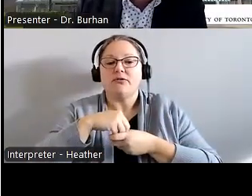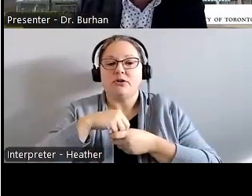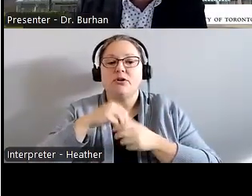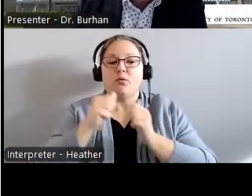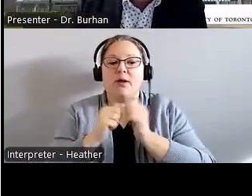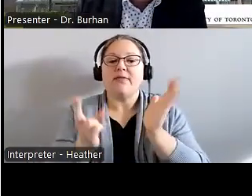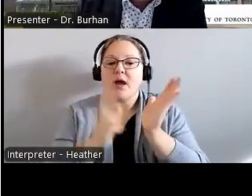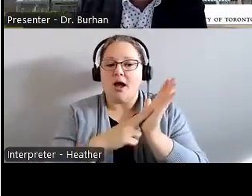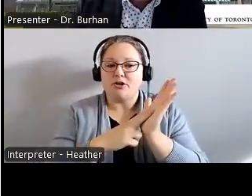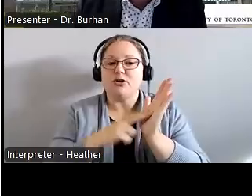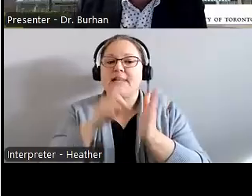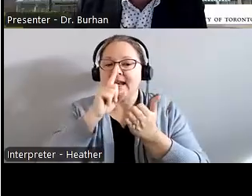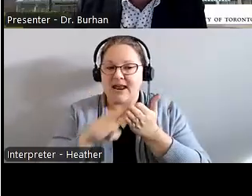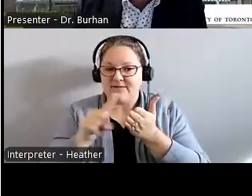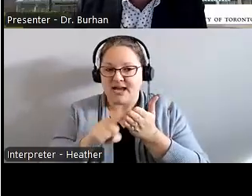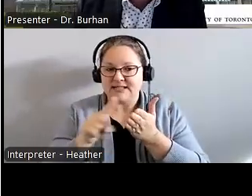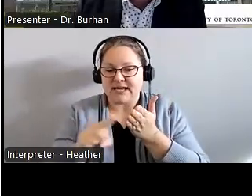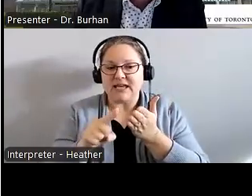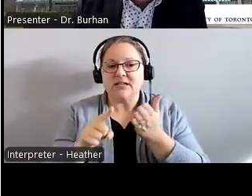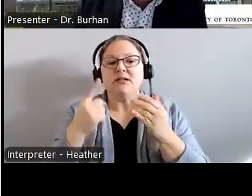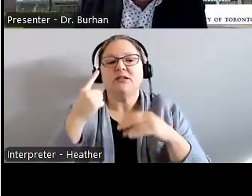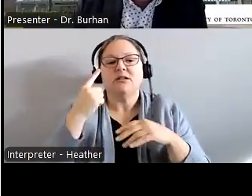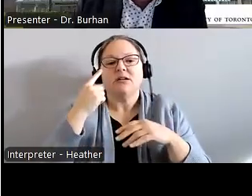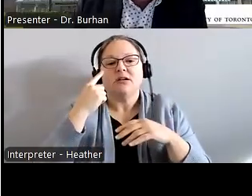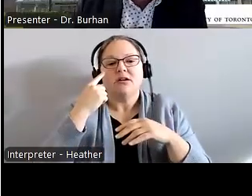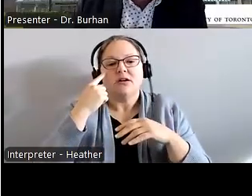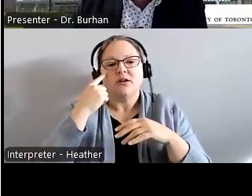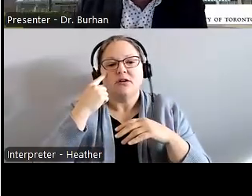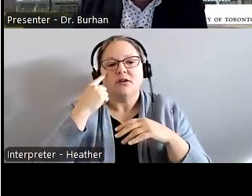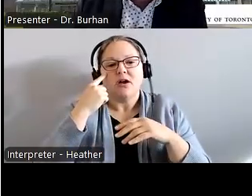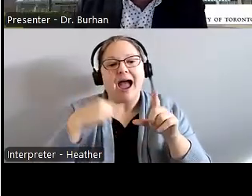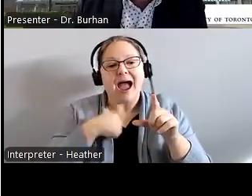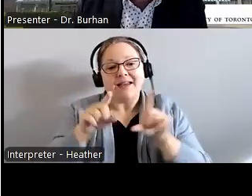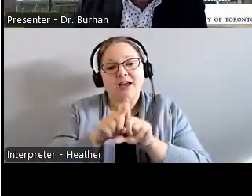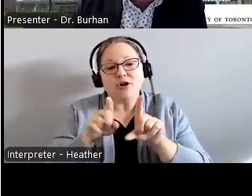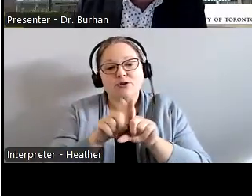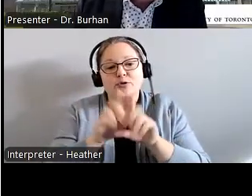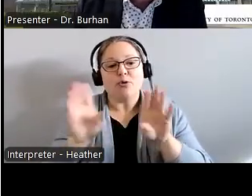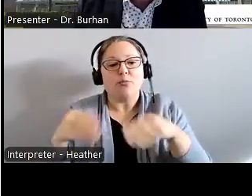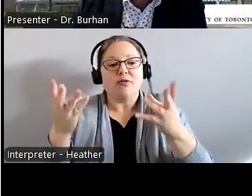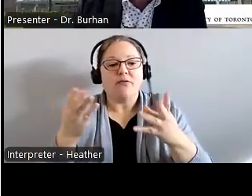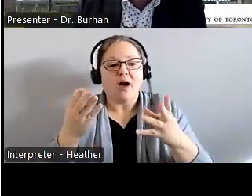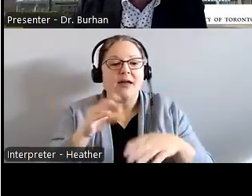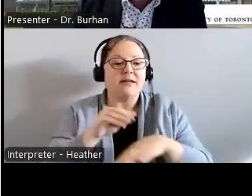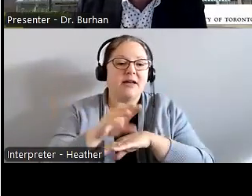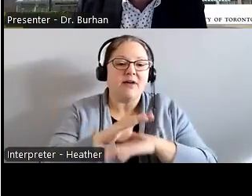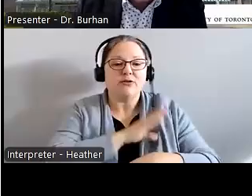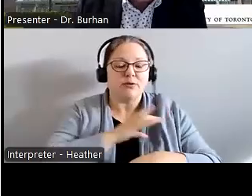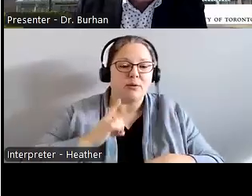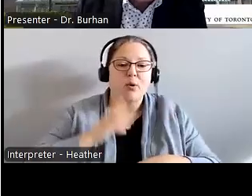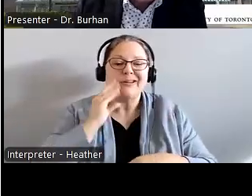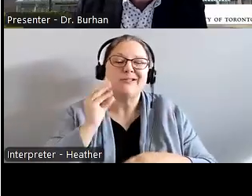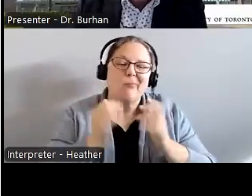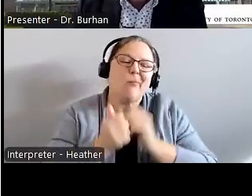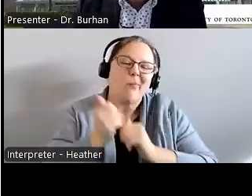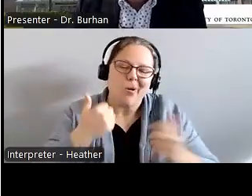contracting and investigating for industry. I'd also provide advisory board experience, like all of us who are